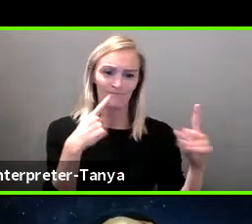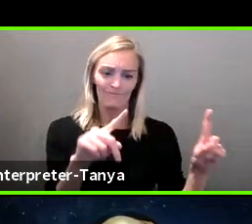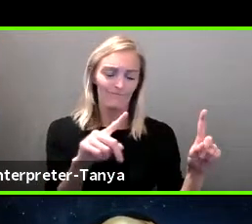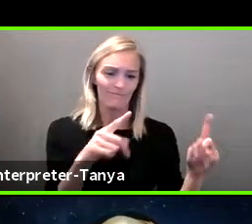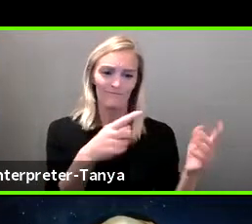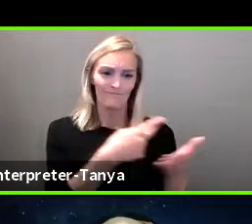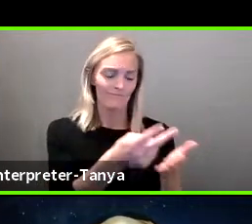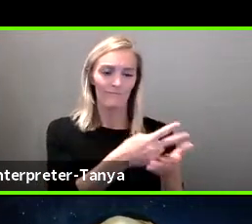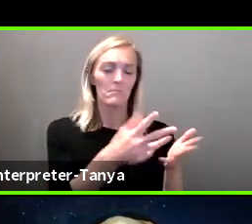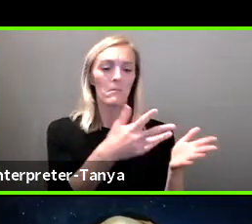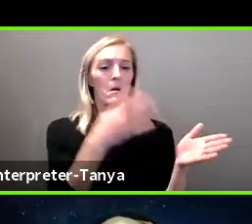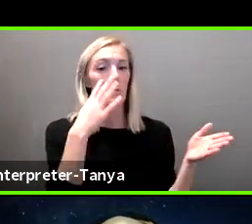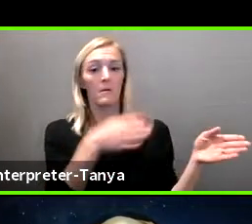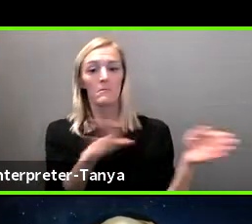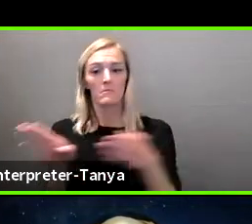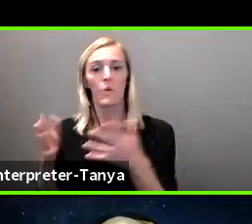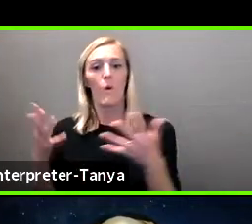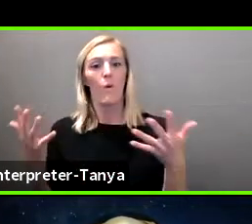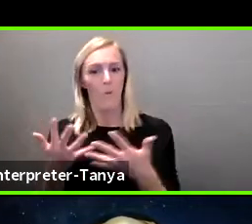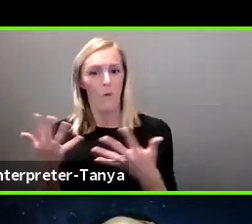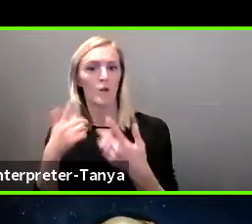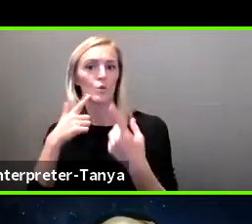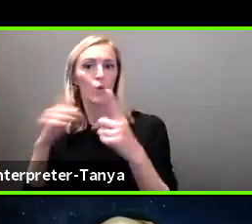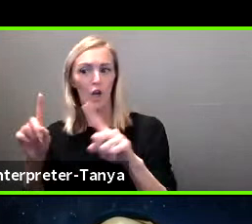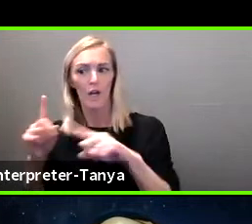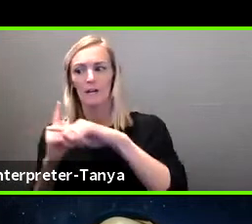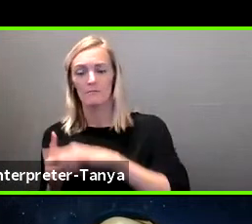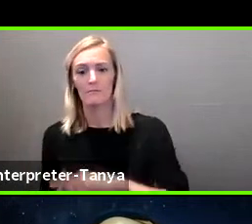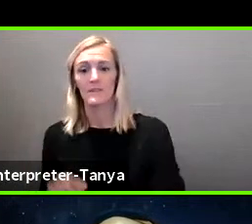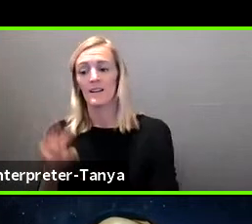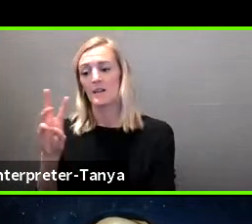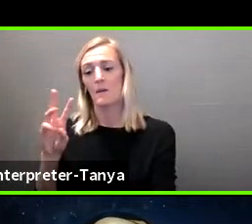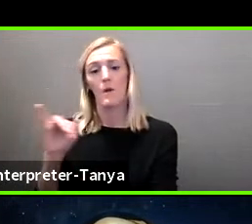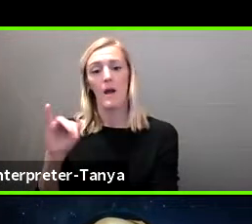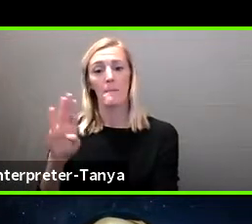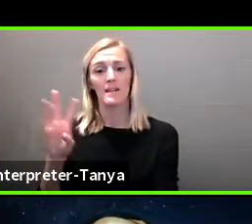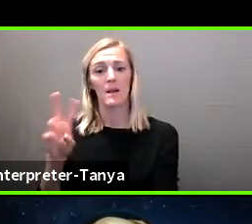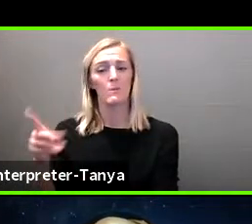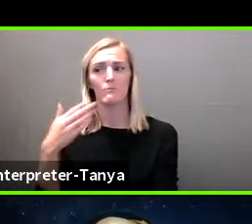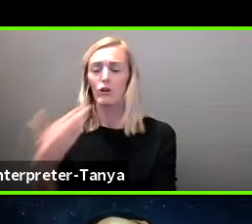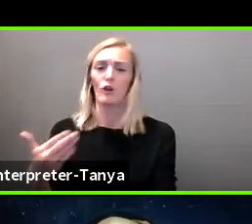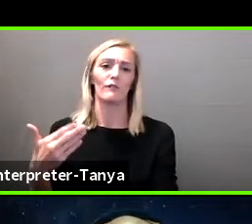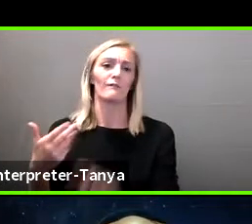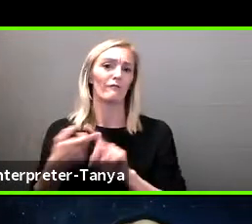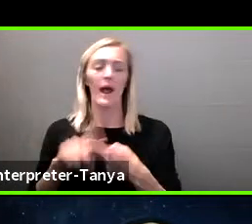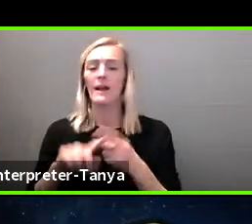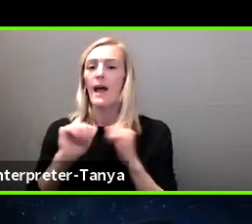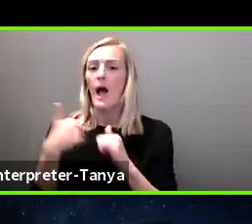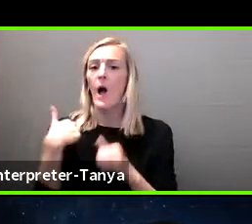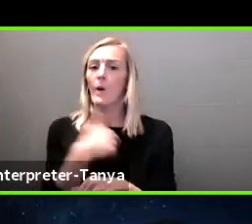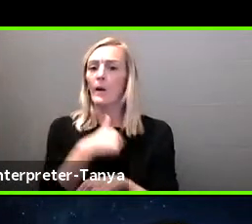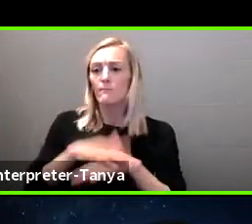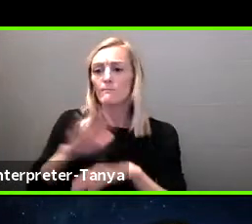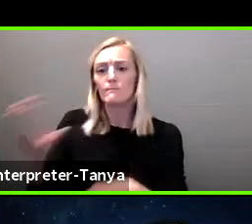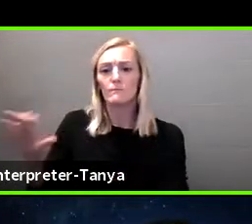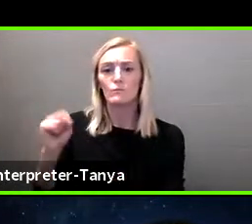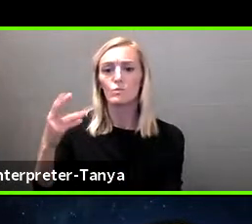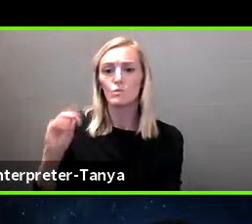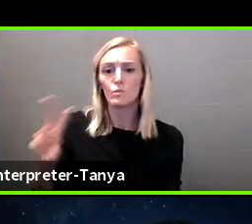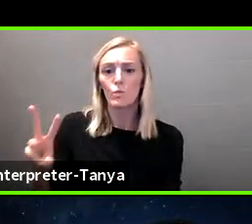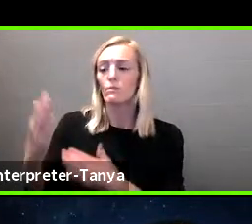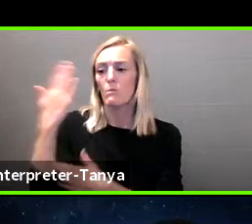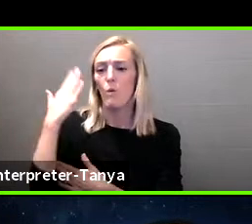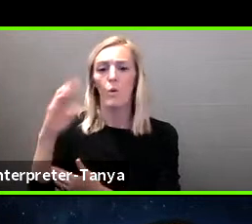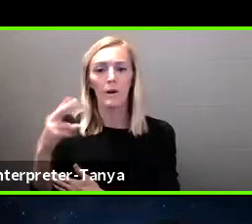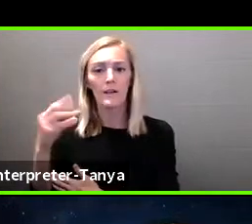are working. WIBW has been a good friend. And so how do we get on their shows? How do we get on the morning shows? How do we get